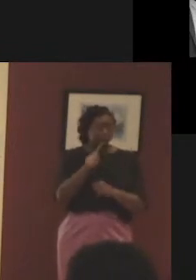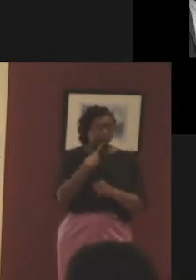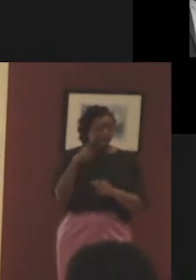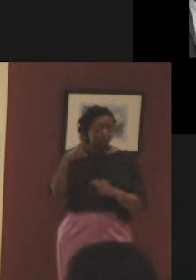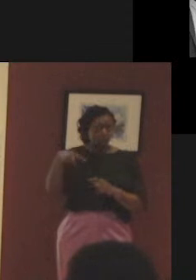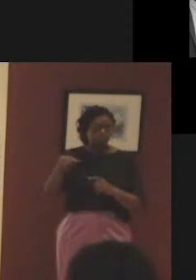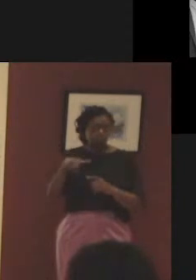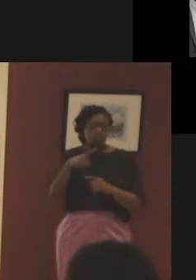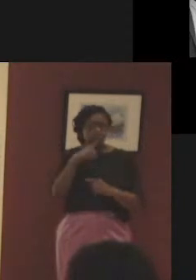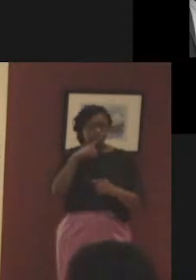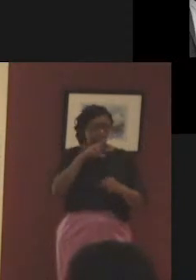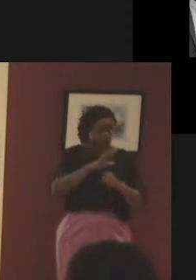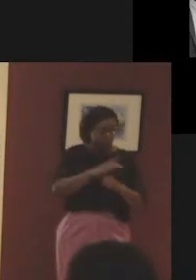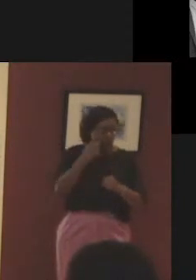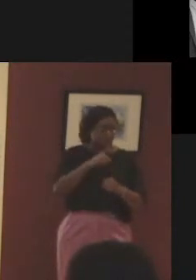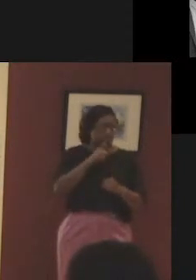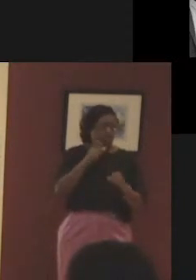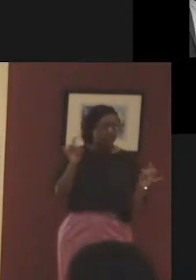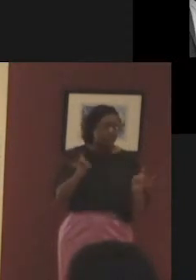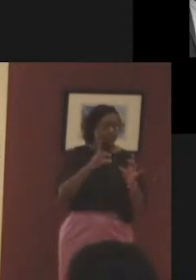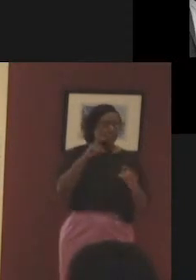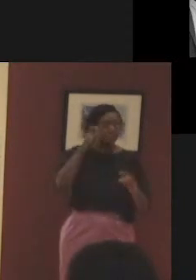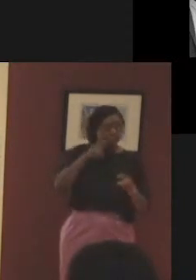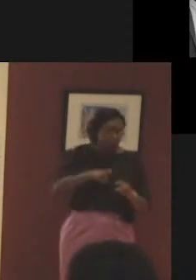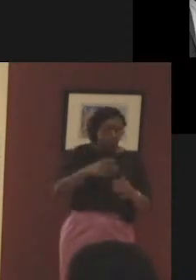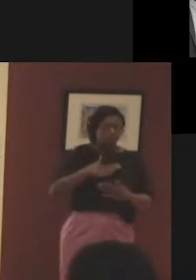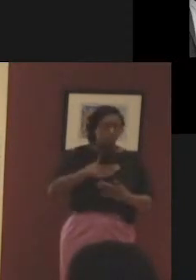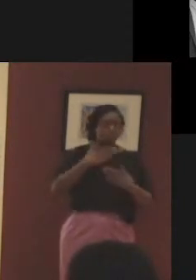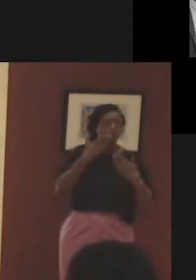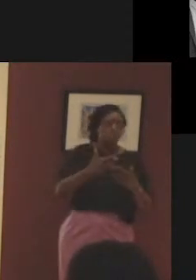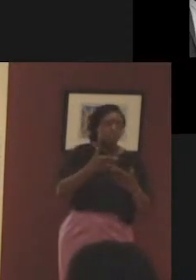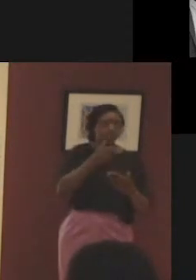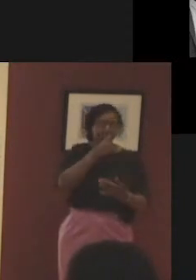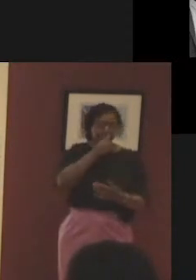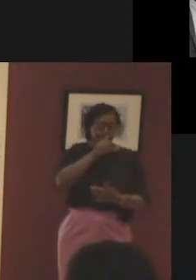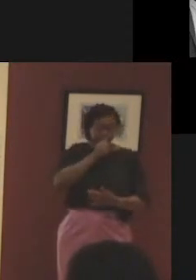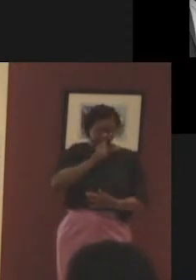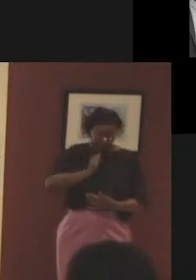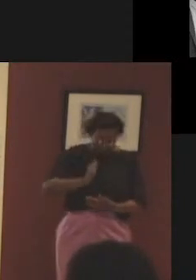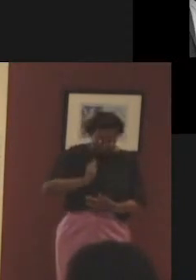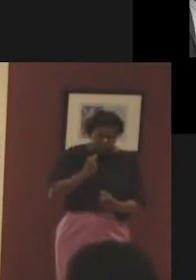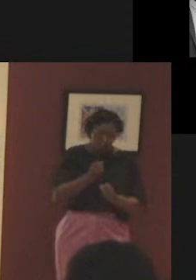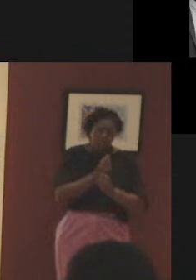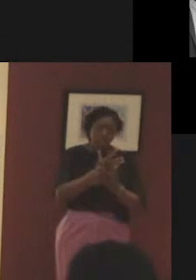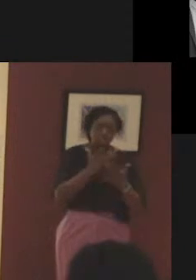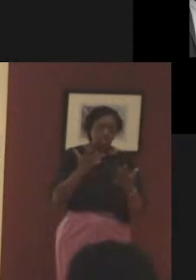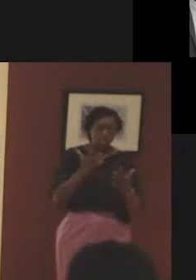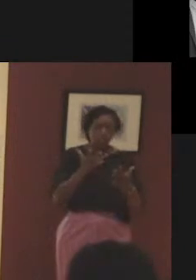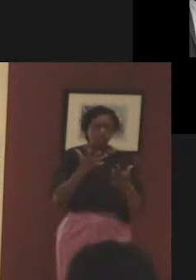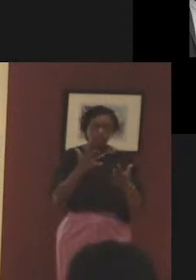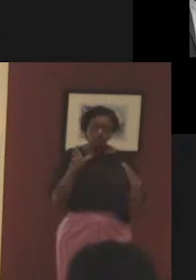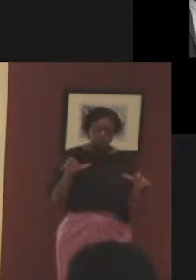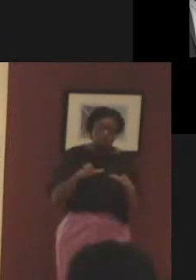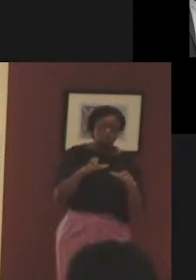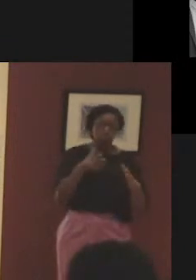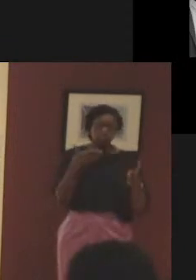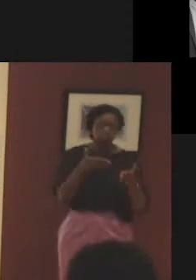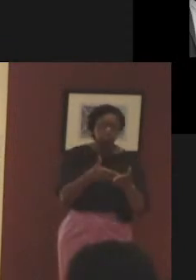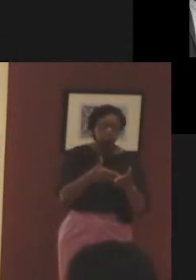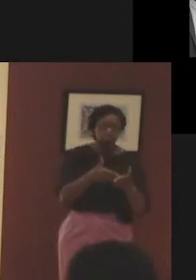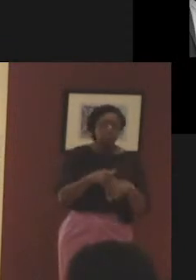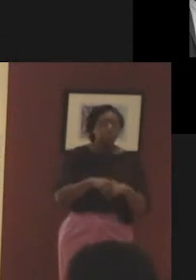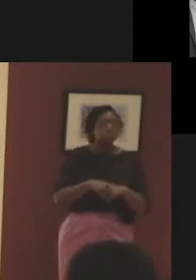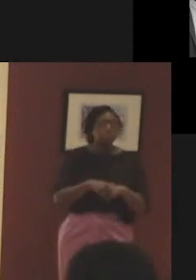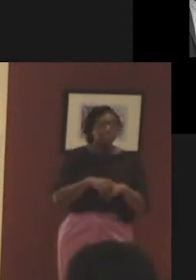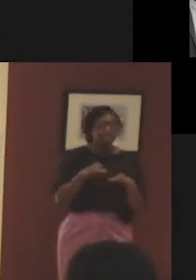those committed to nonviolence must be willing to suffer without retaliation, as